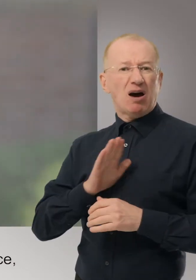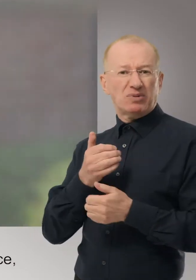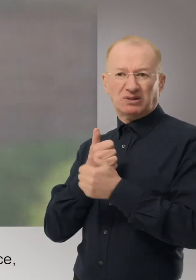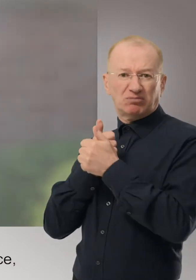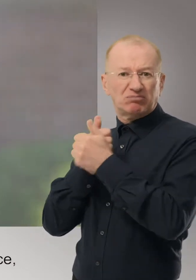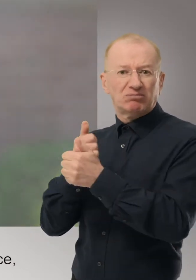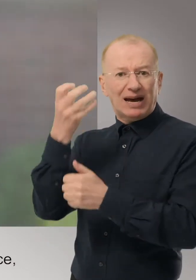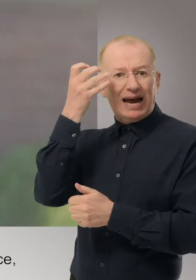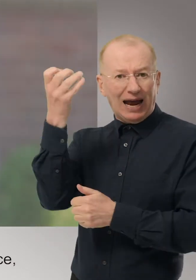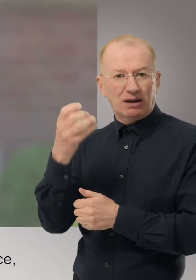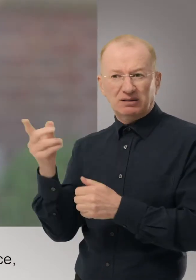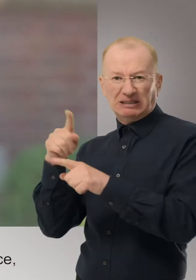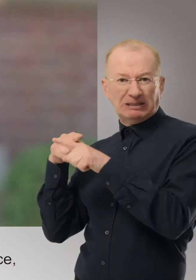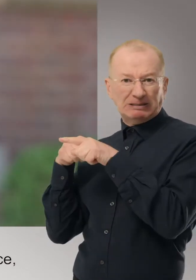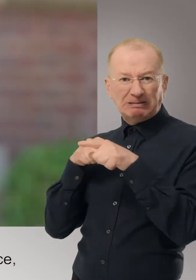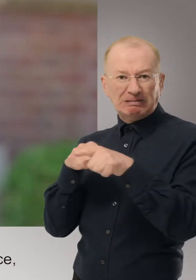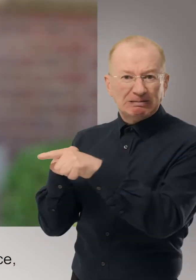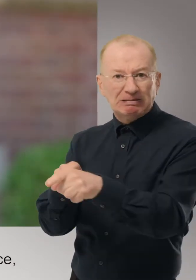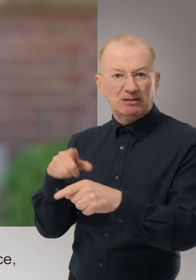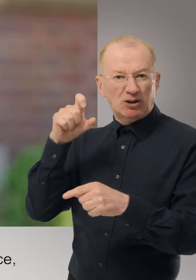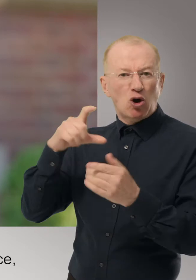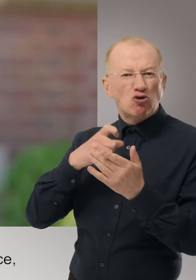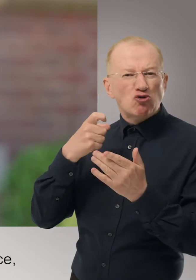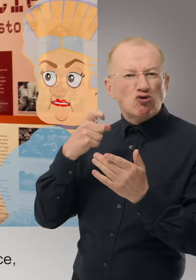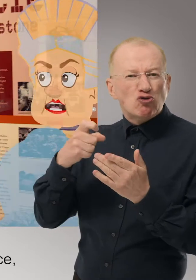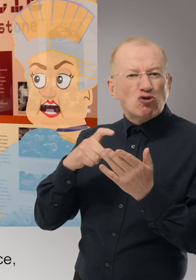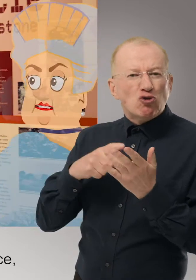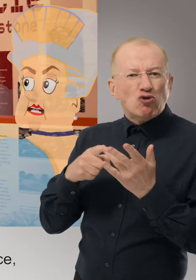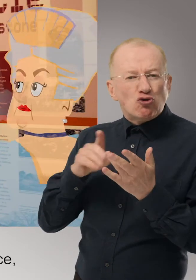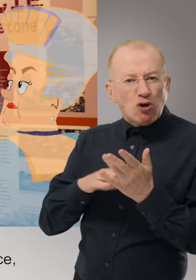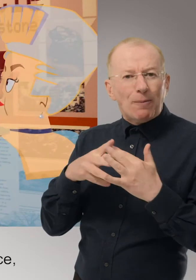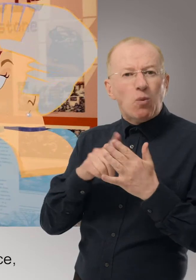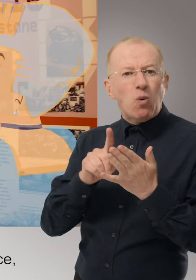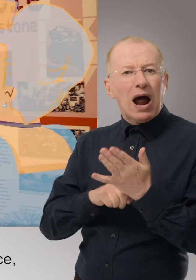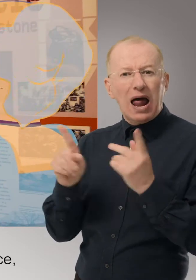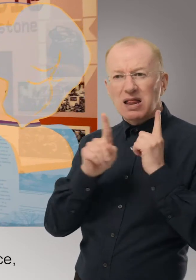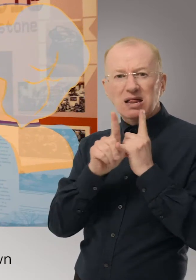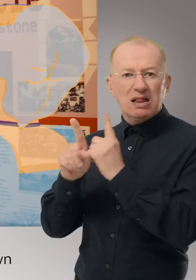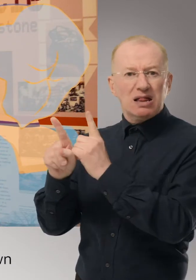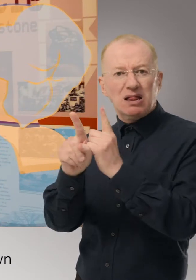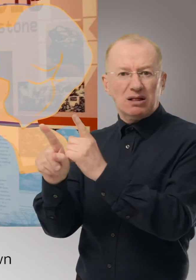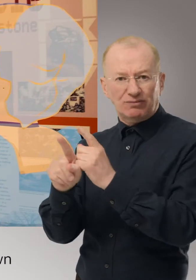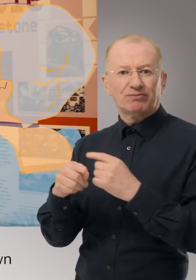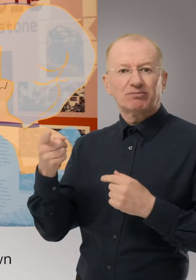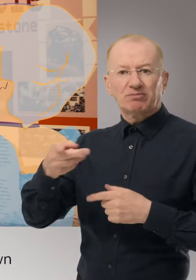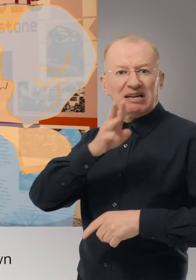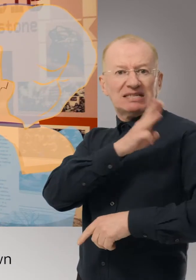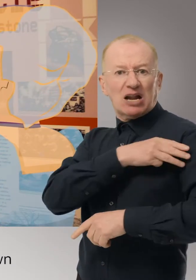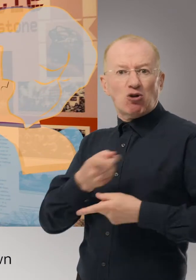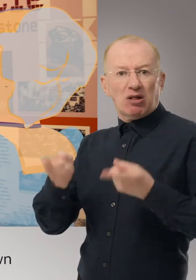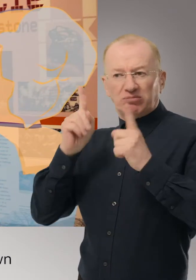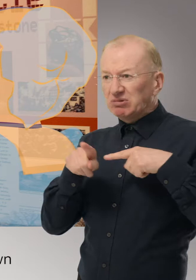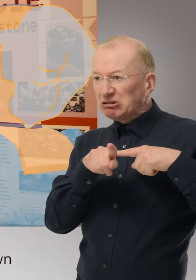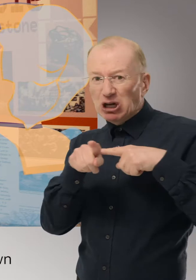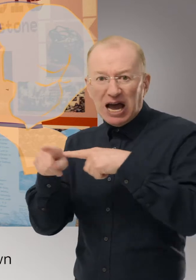Nearly 40 years later, I witnessed the Battle of Maidstone. The battle was fierce. Royalists chased General